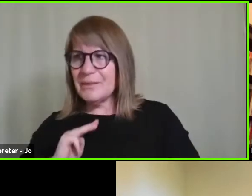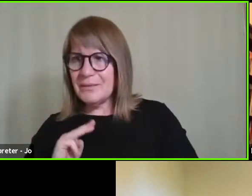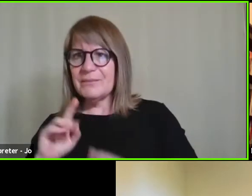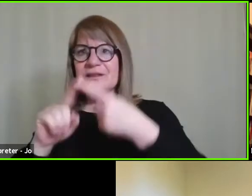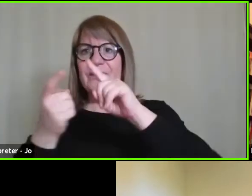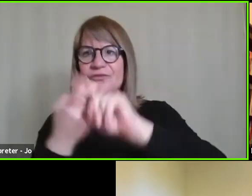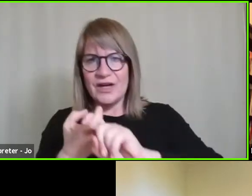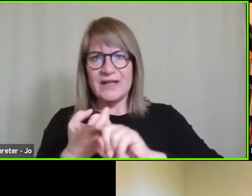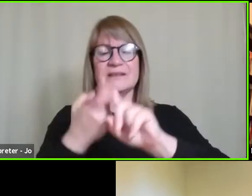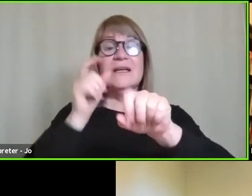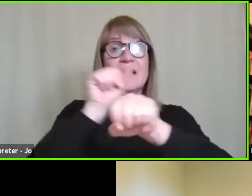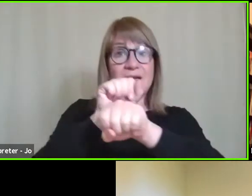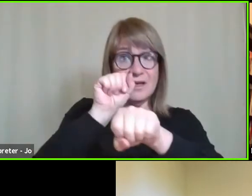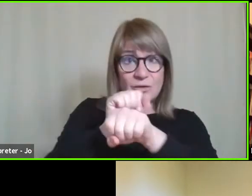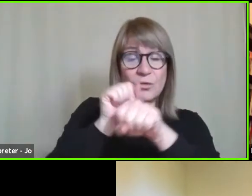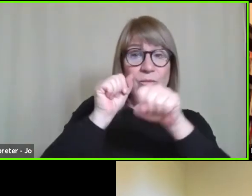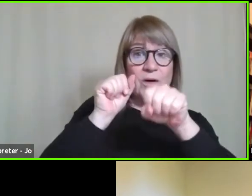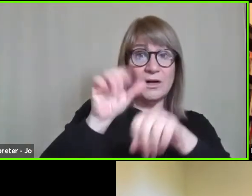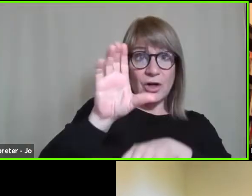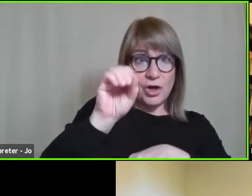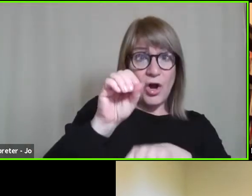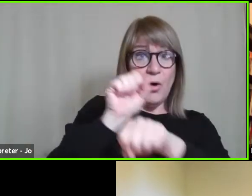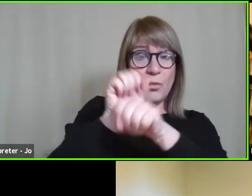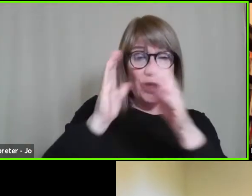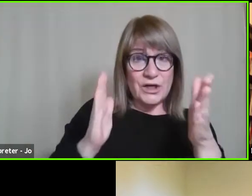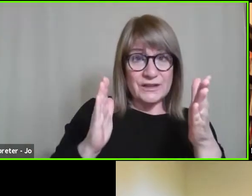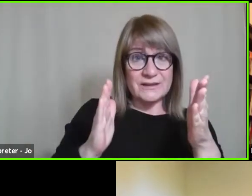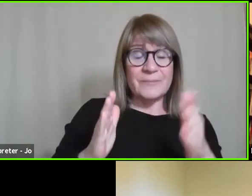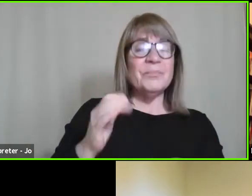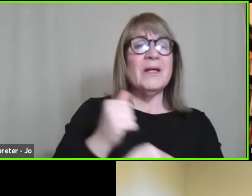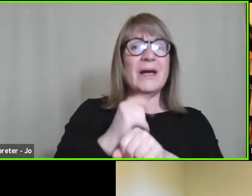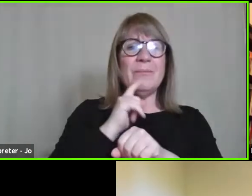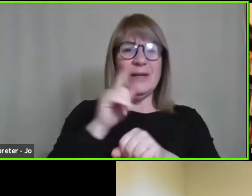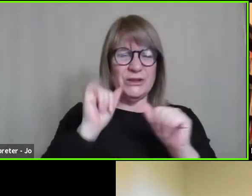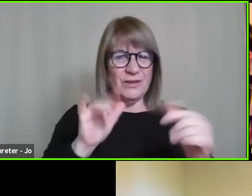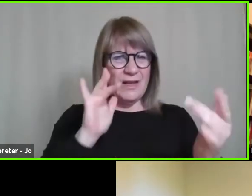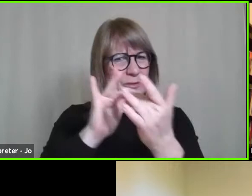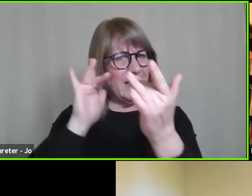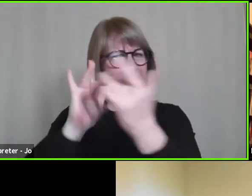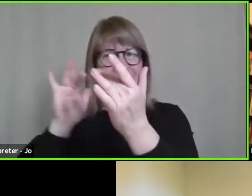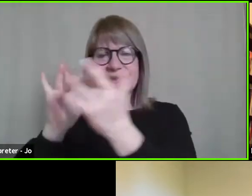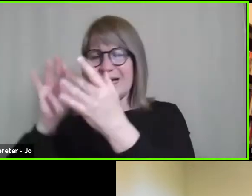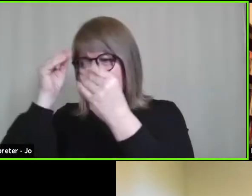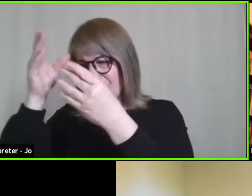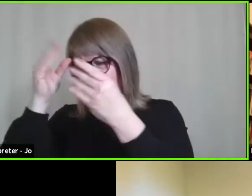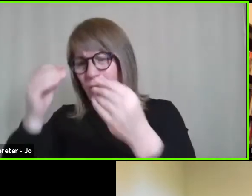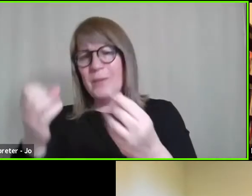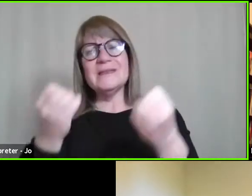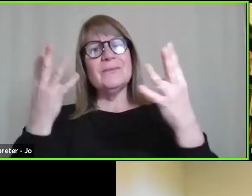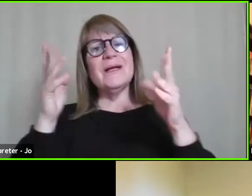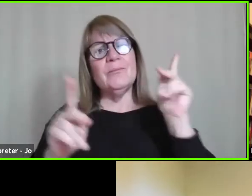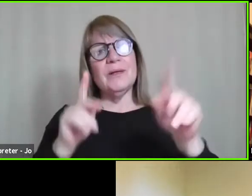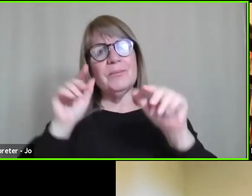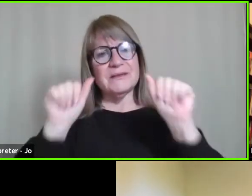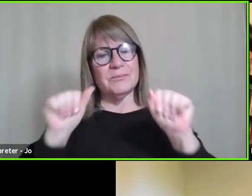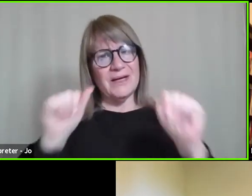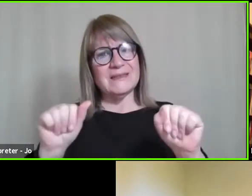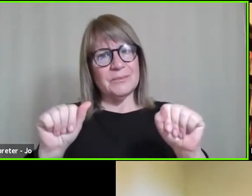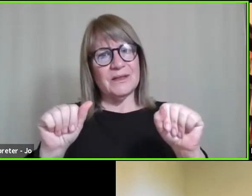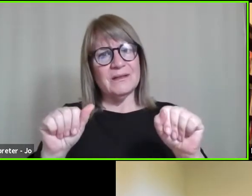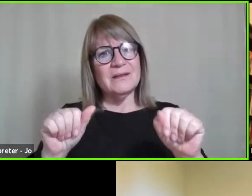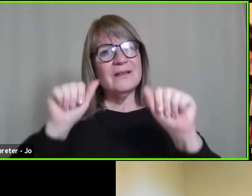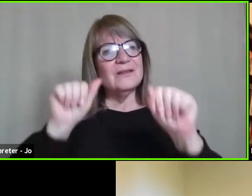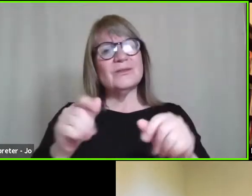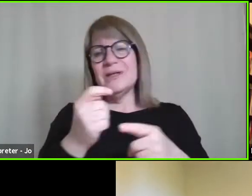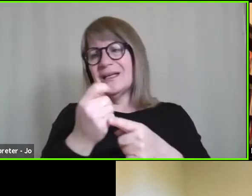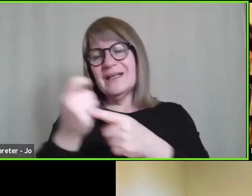workplaces and just making sure that we try to reach as many people as possible so that we again create the conditions and